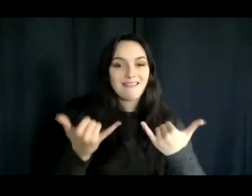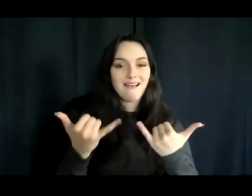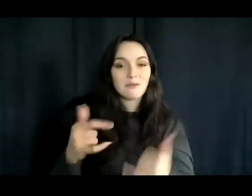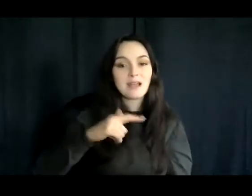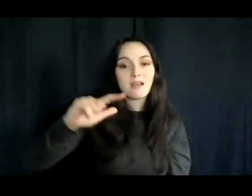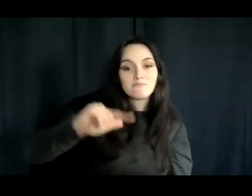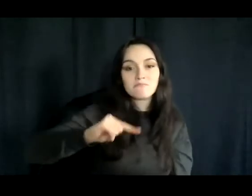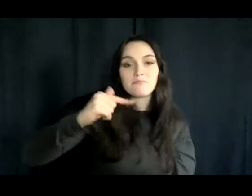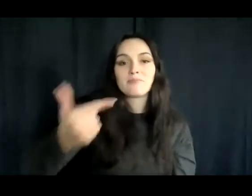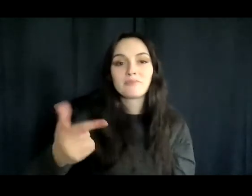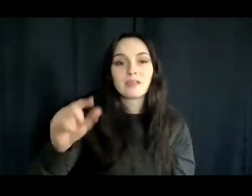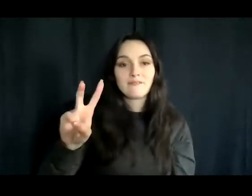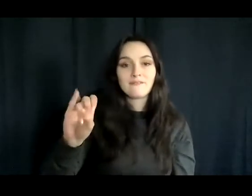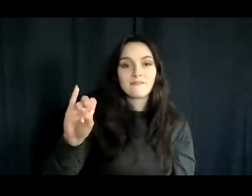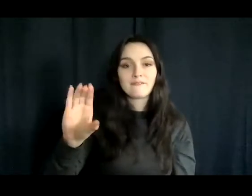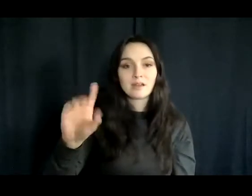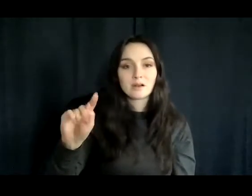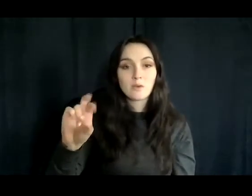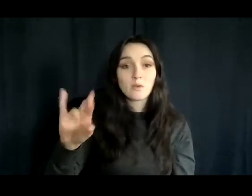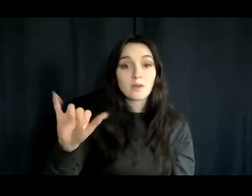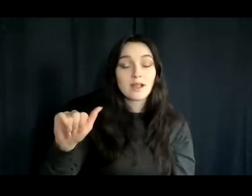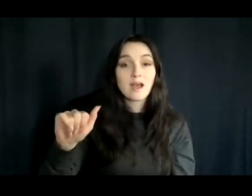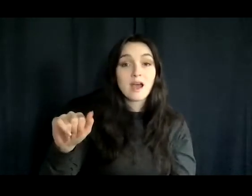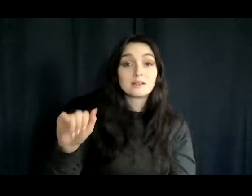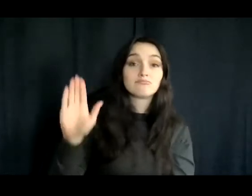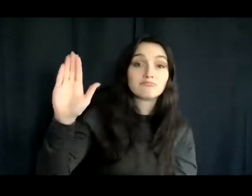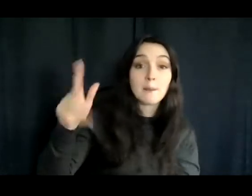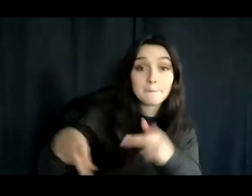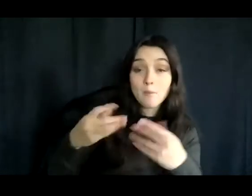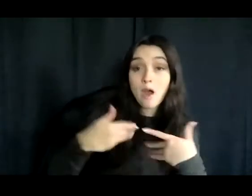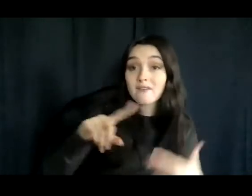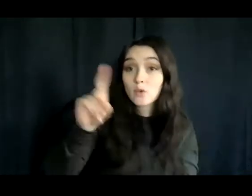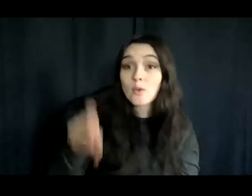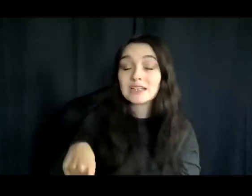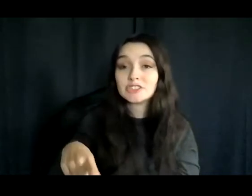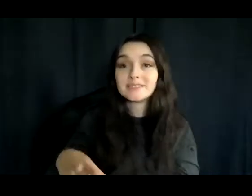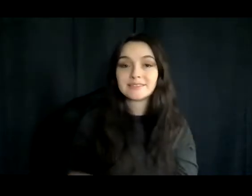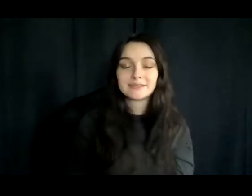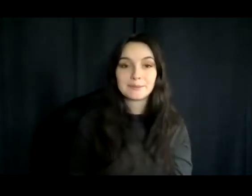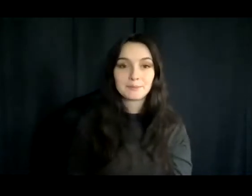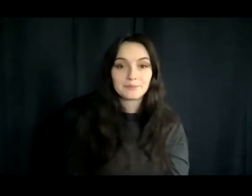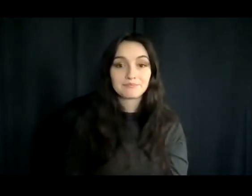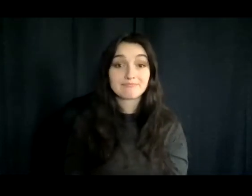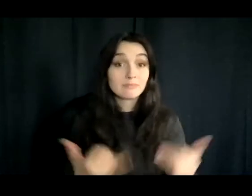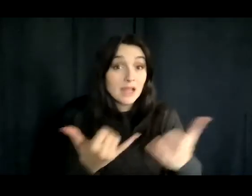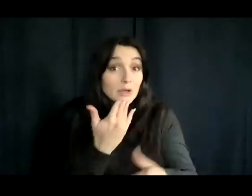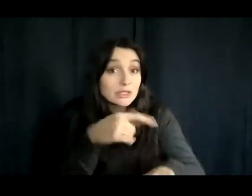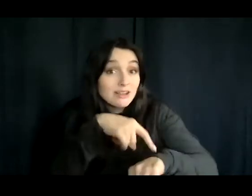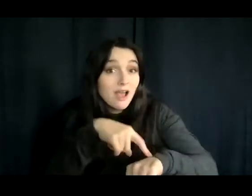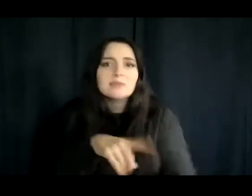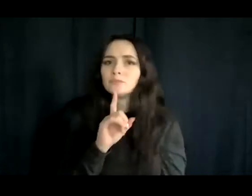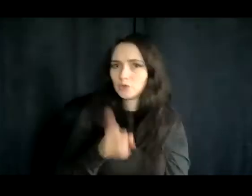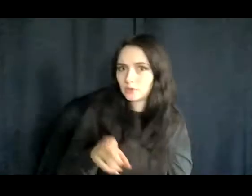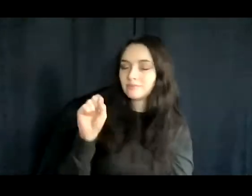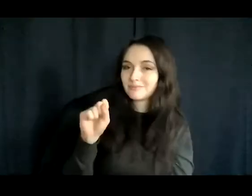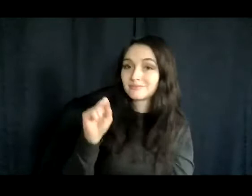call on some people that might have questions. Is now a good time for that? Sure. Okay. Absolutely. Okay. So if you have a